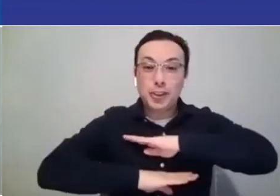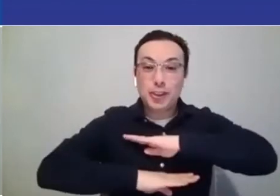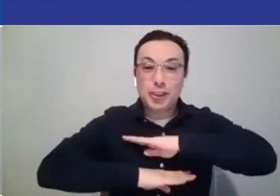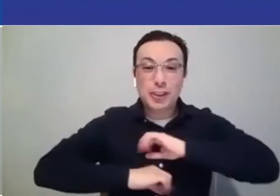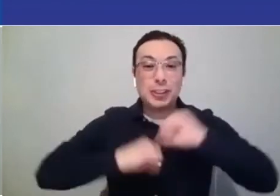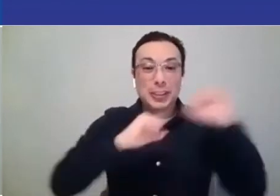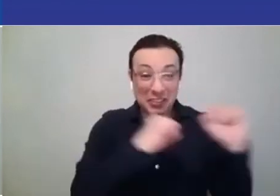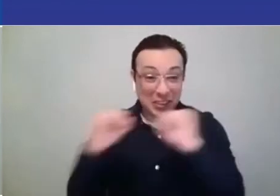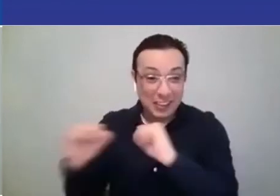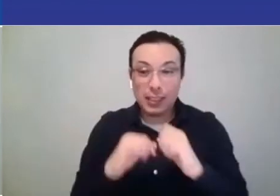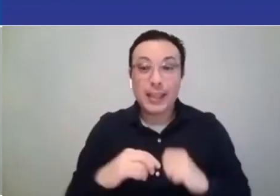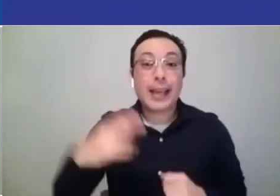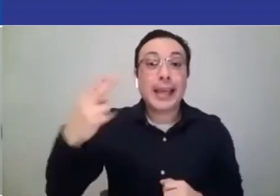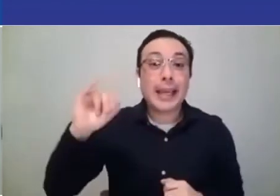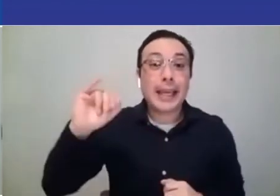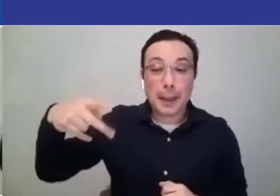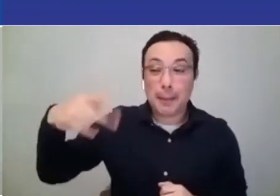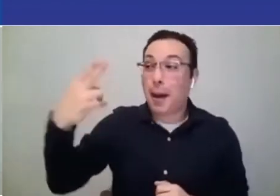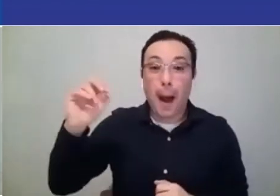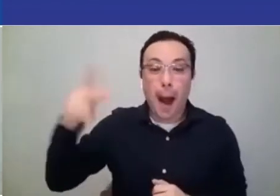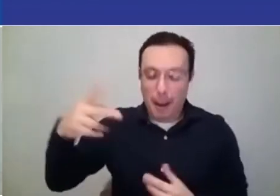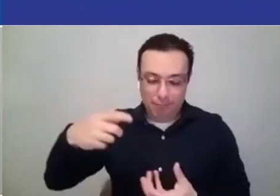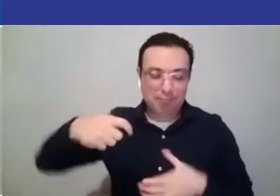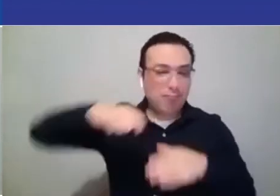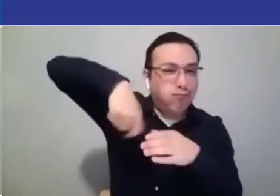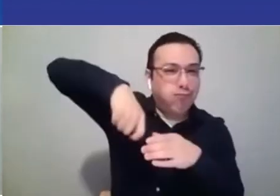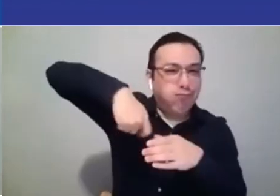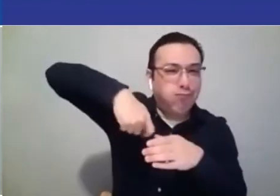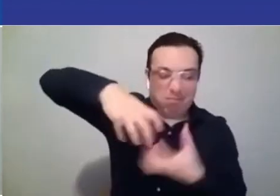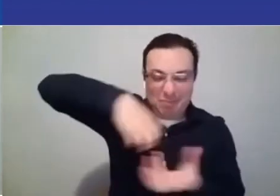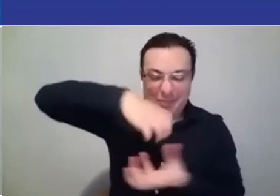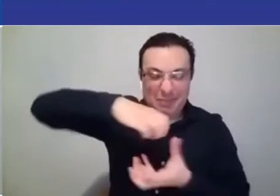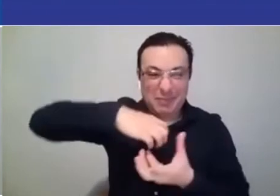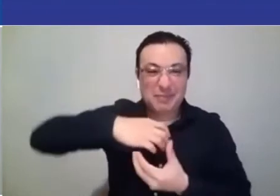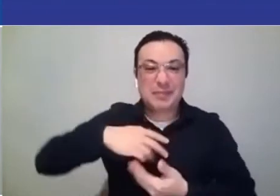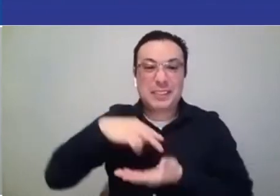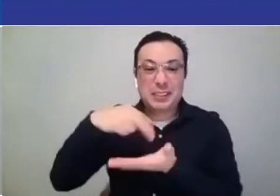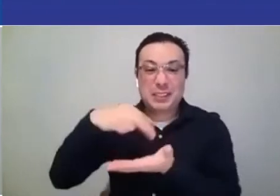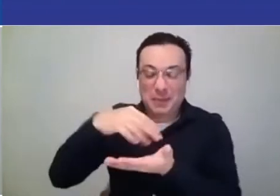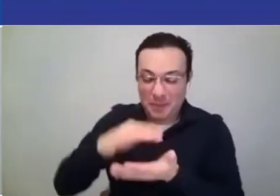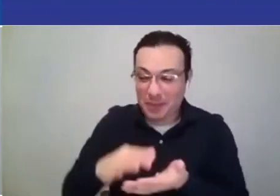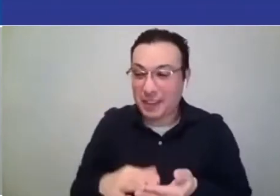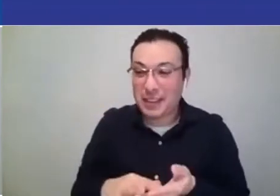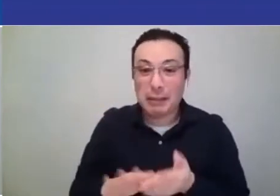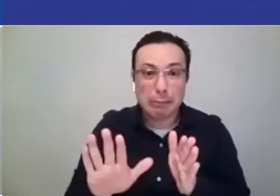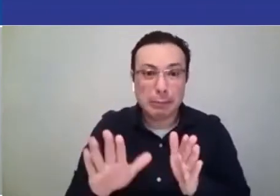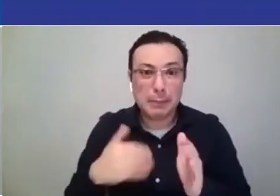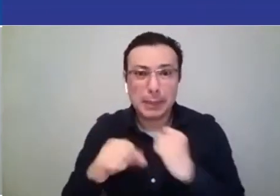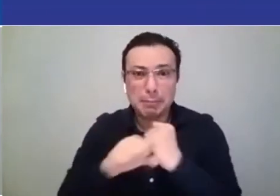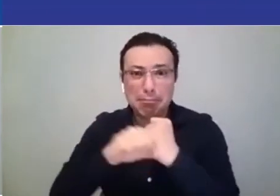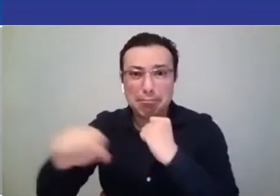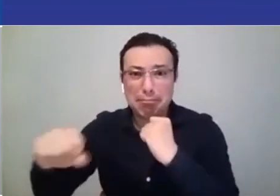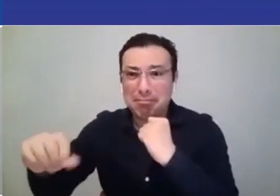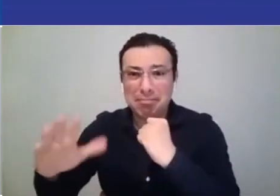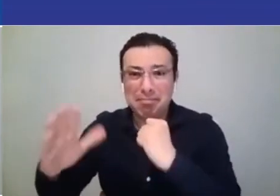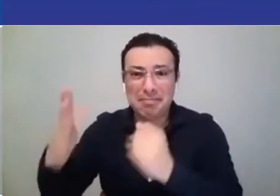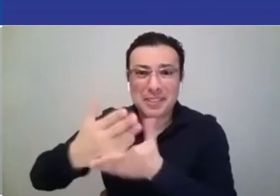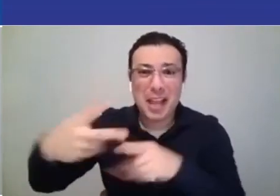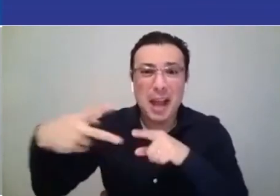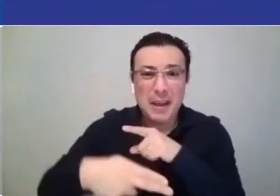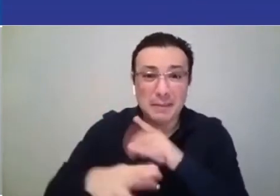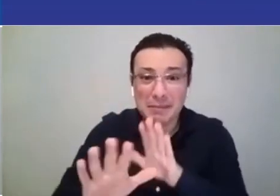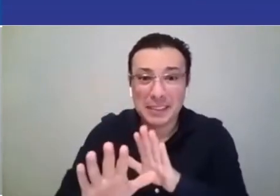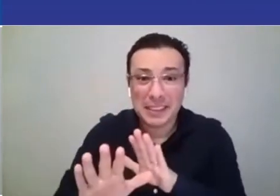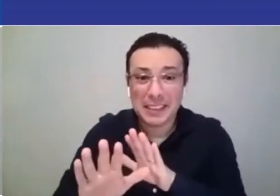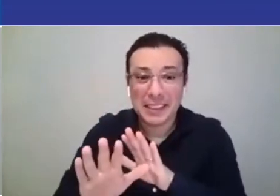cheerleading and hip hop, and like in a competitive sphere. I think it also, please stop me if I'm talking too